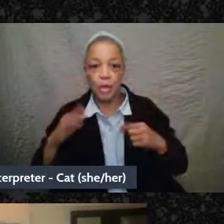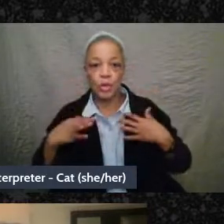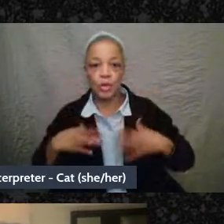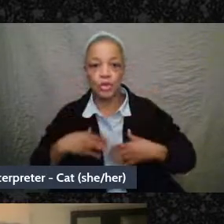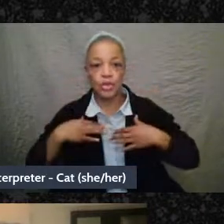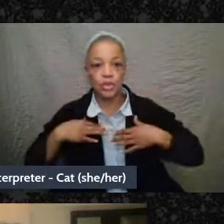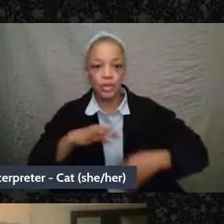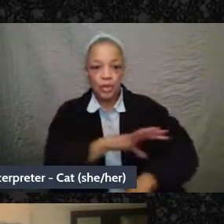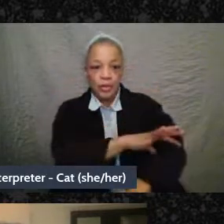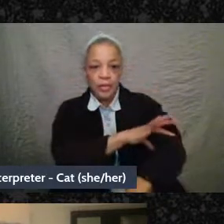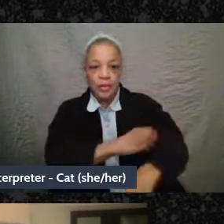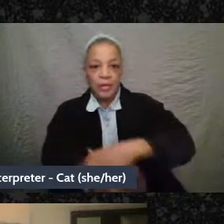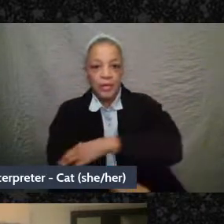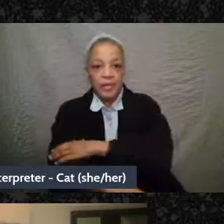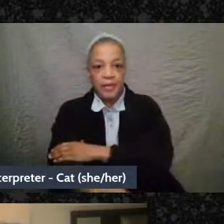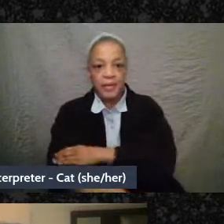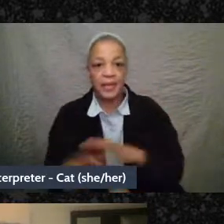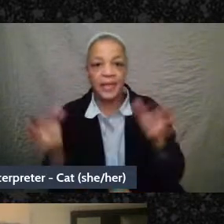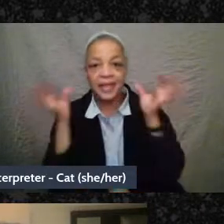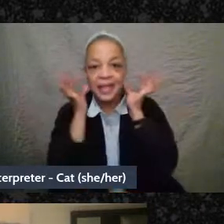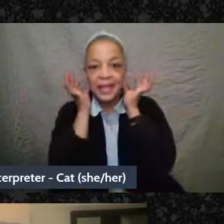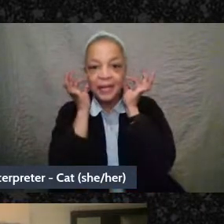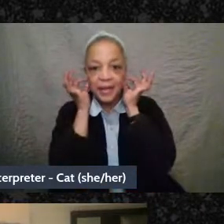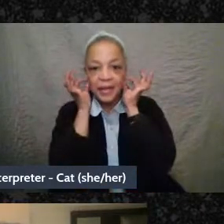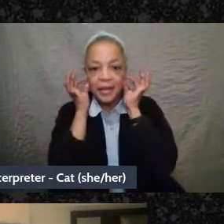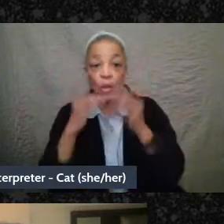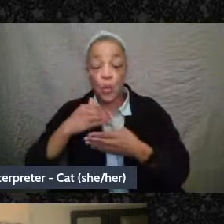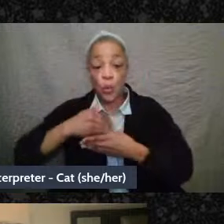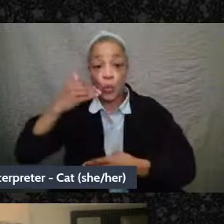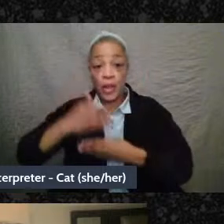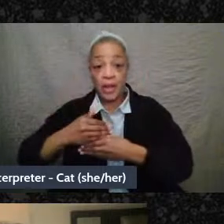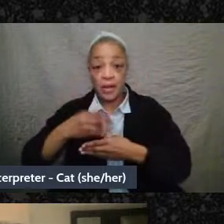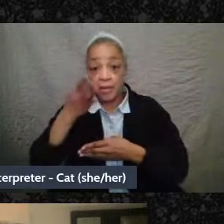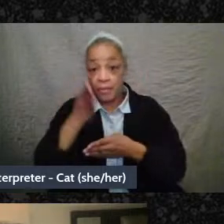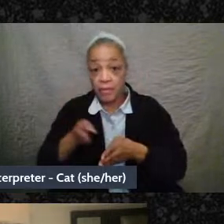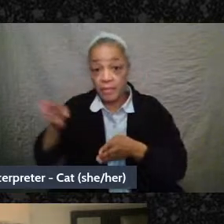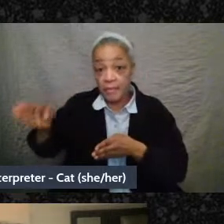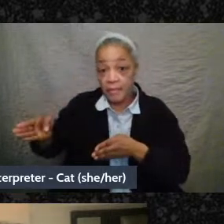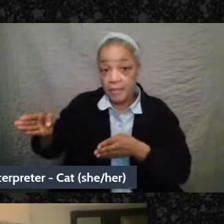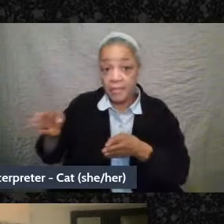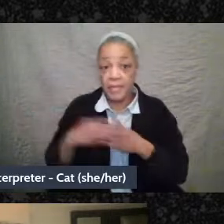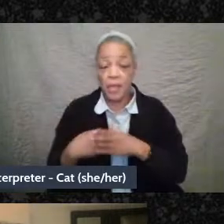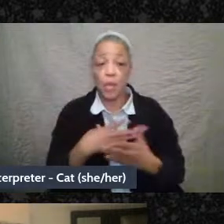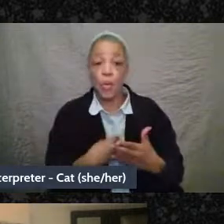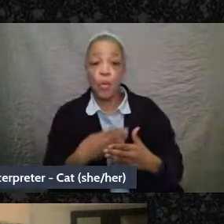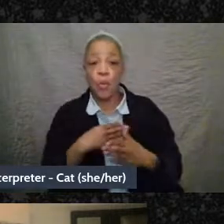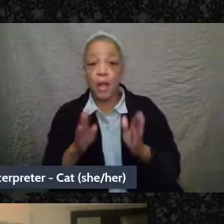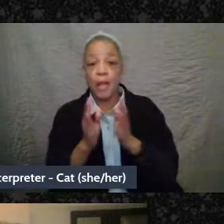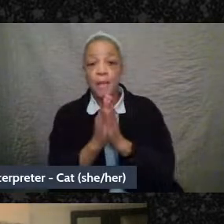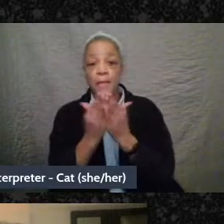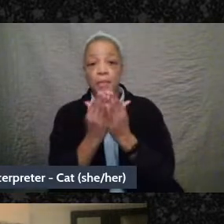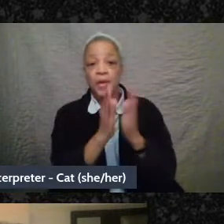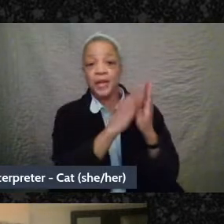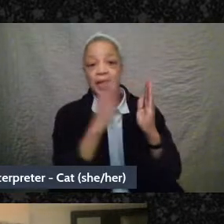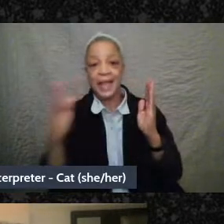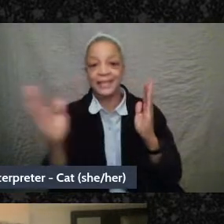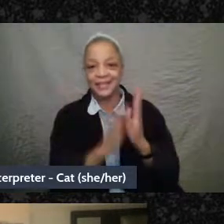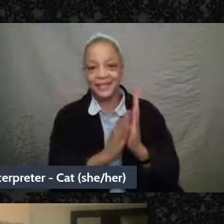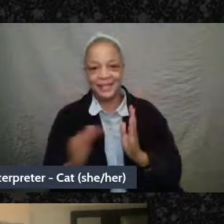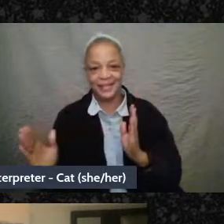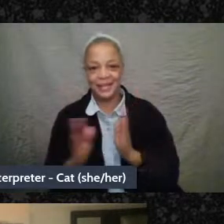shirt, and gold hoop earrings. There's a window next to me and a white bookcase and a mirror visible behind